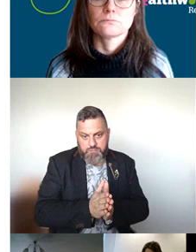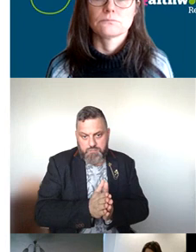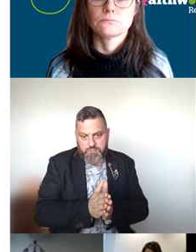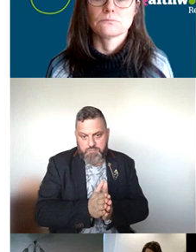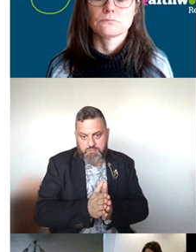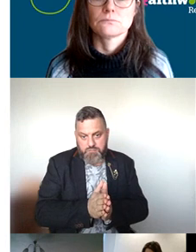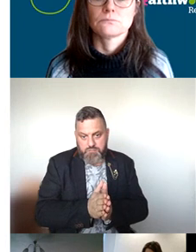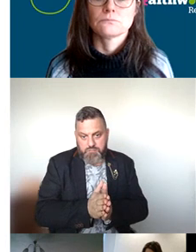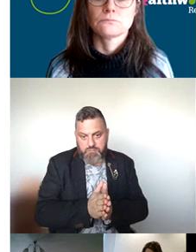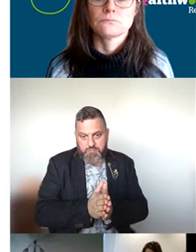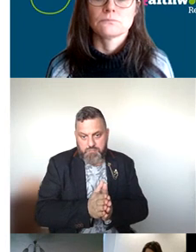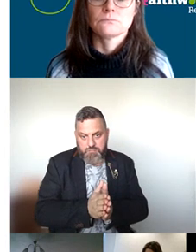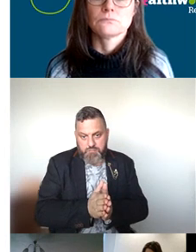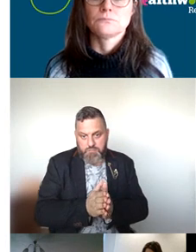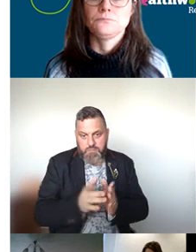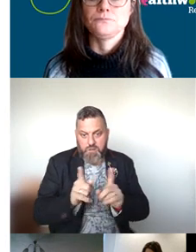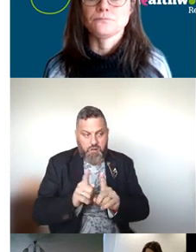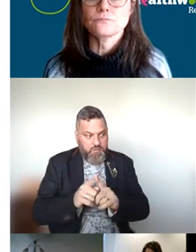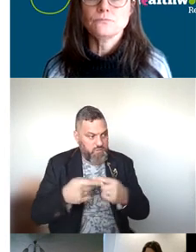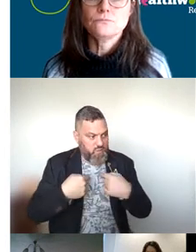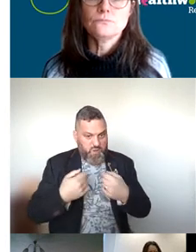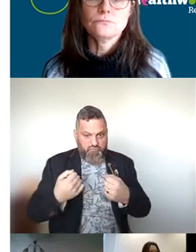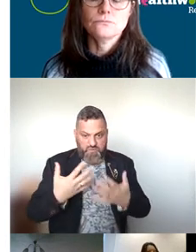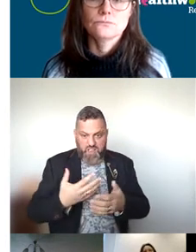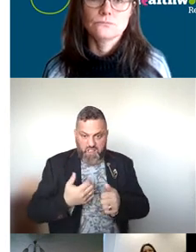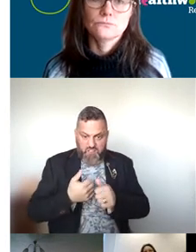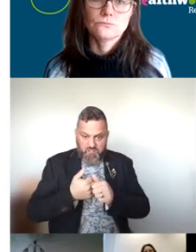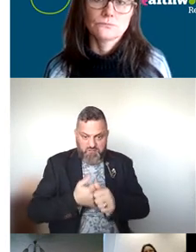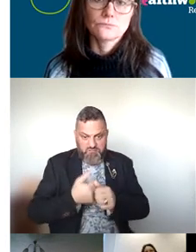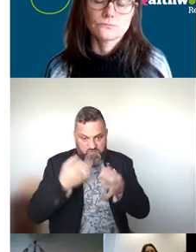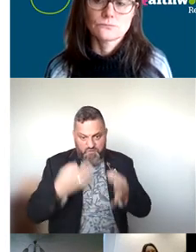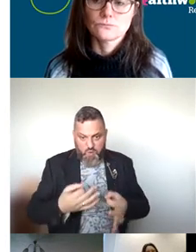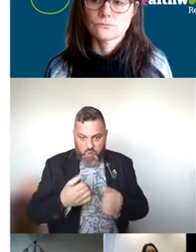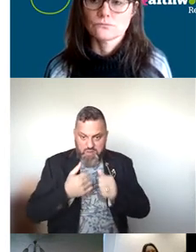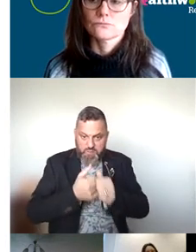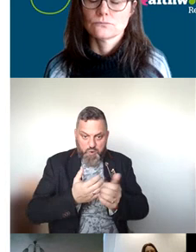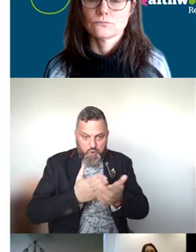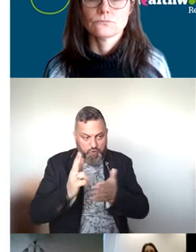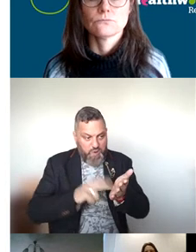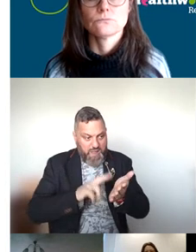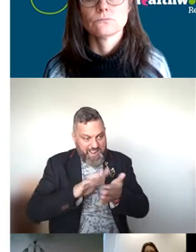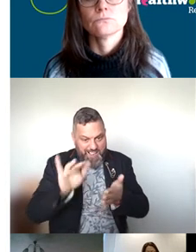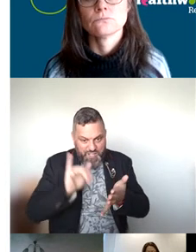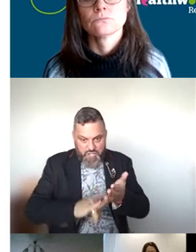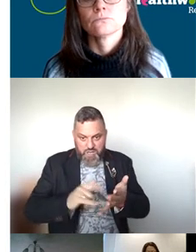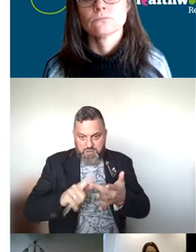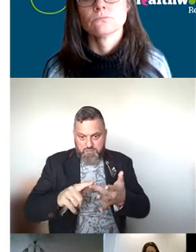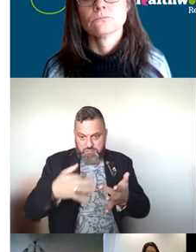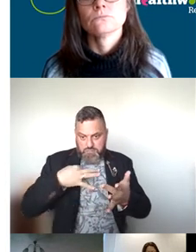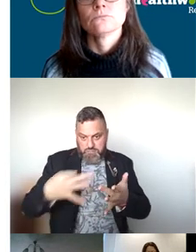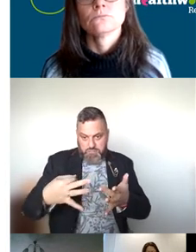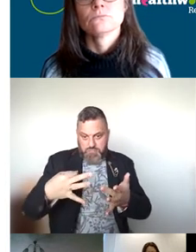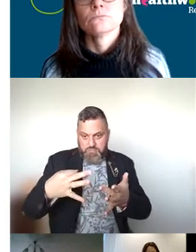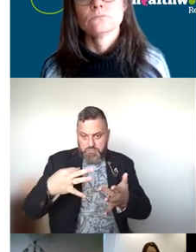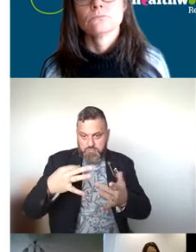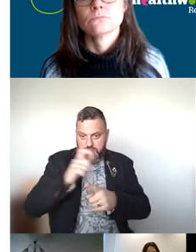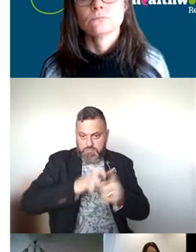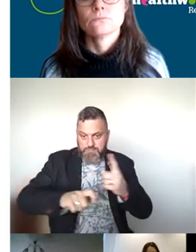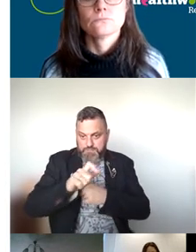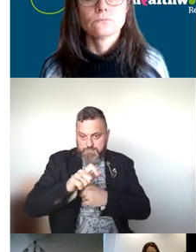providers of formal services and support, be that through the NHS, through our local authorities, through some of our voluntary care